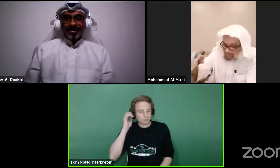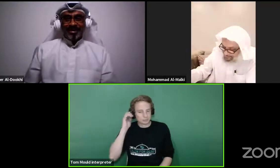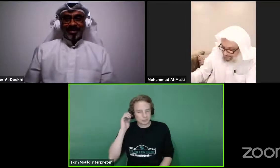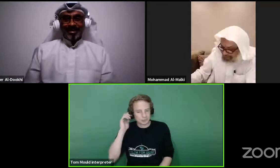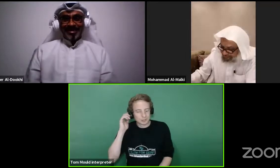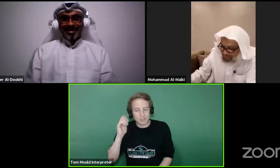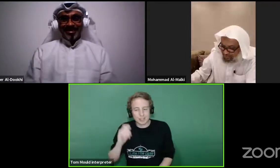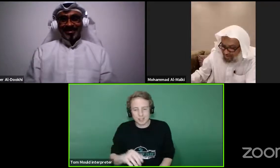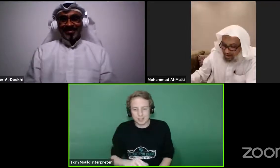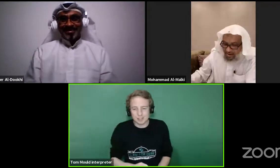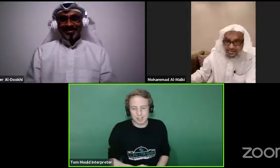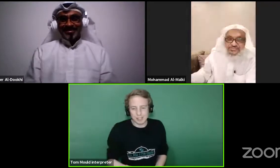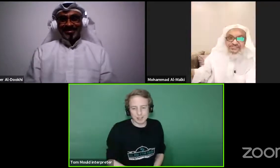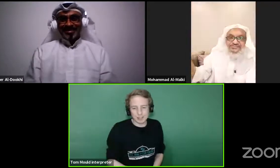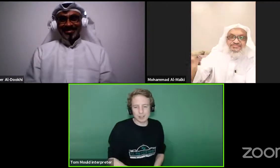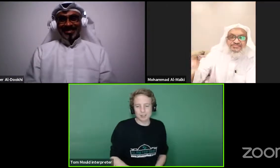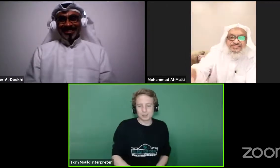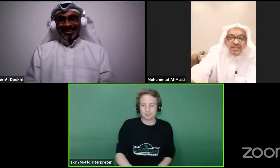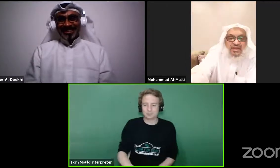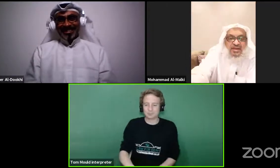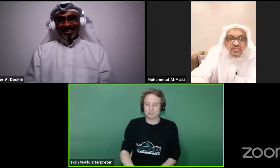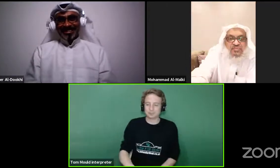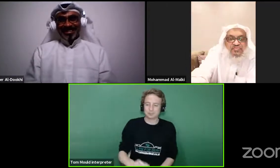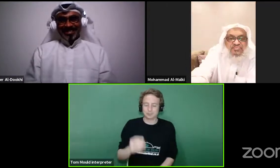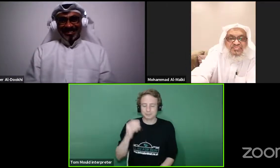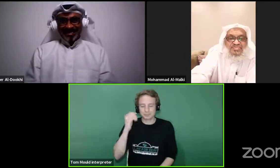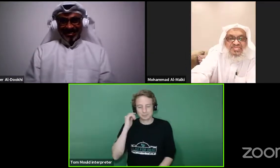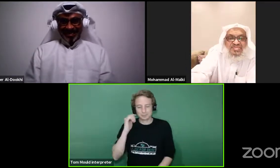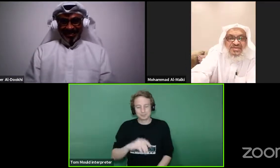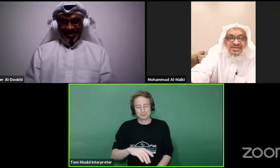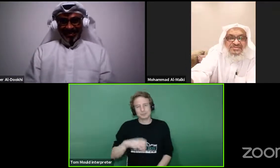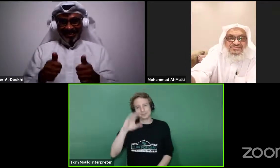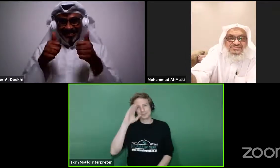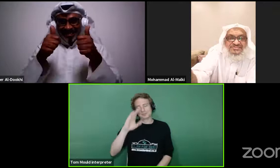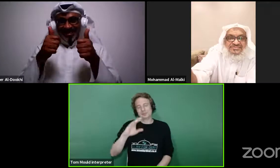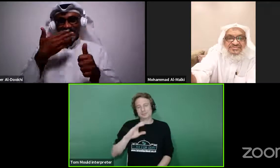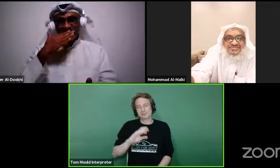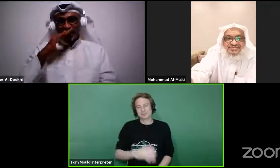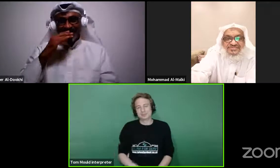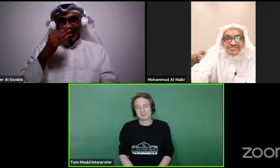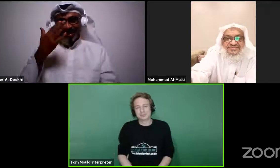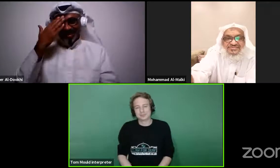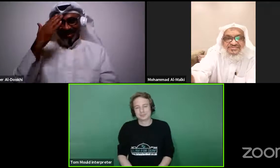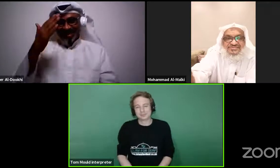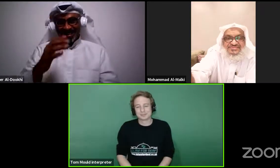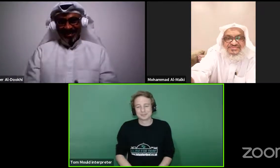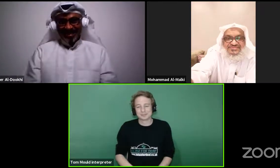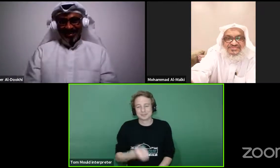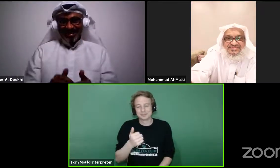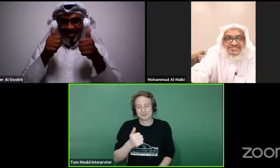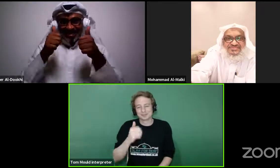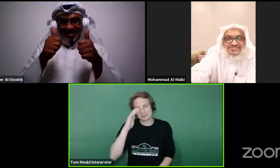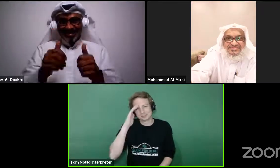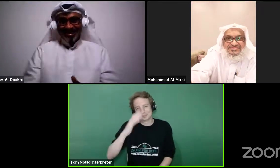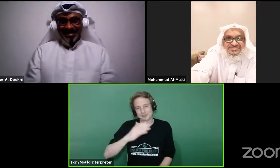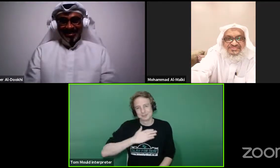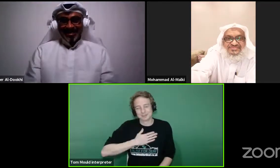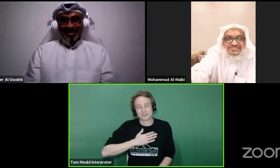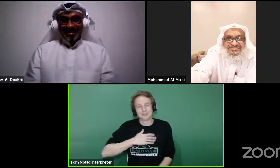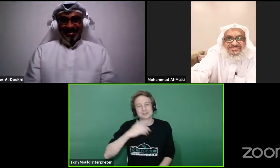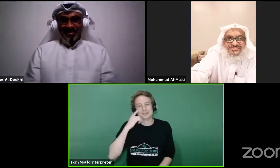No, it was in English. Okay. He said it in English. Excellent. Alhamdulillah. Excellent. Okay. So everyone